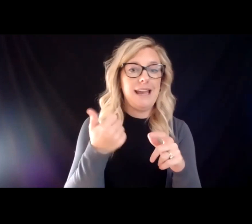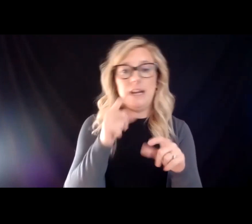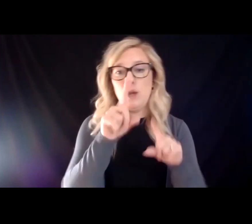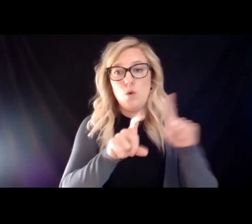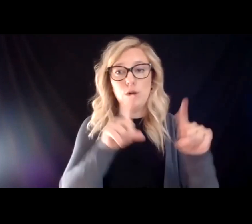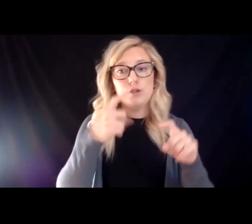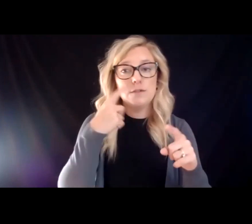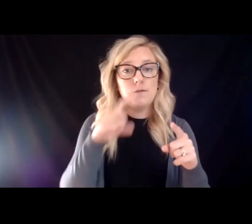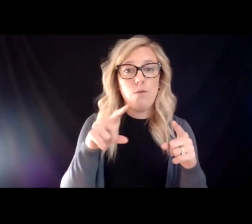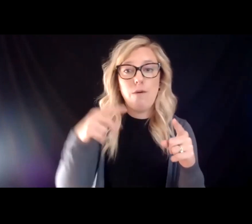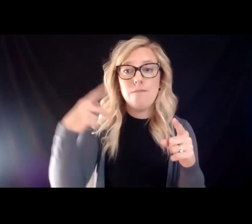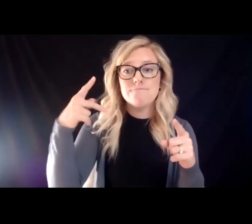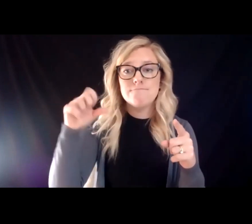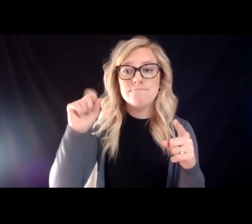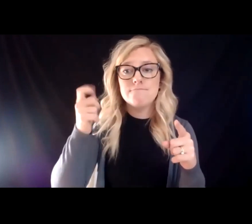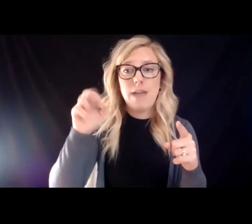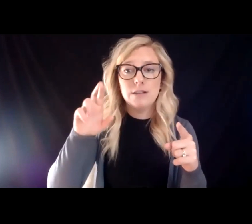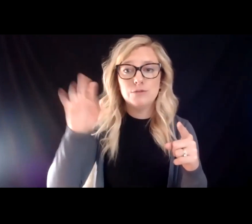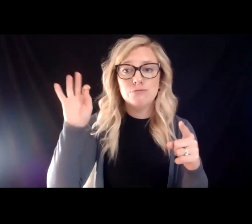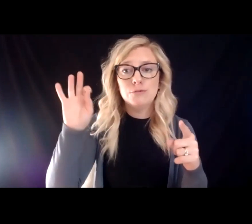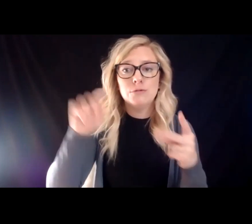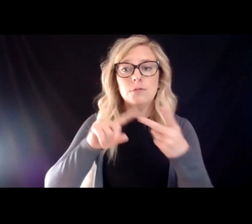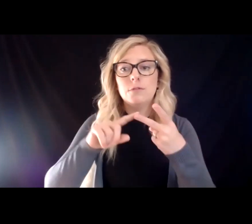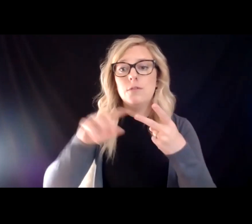pastor? Let me just check here.